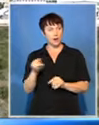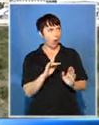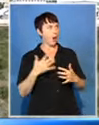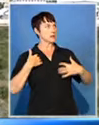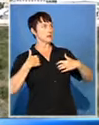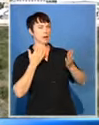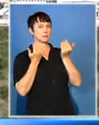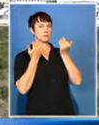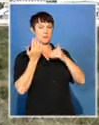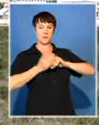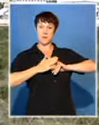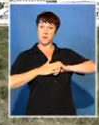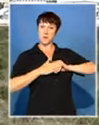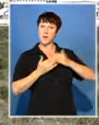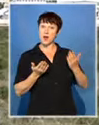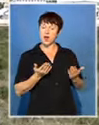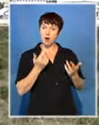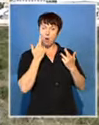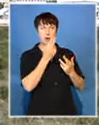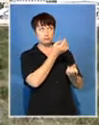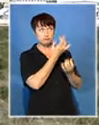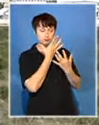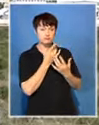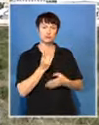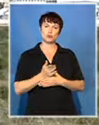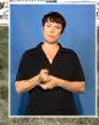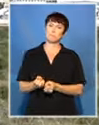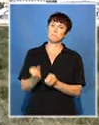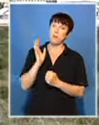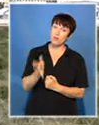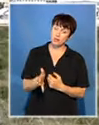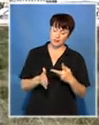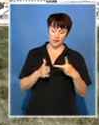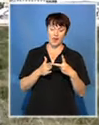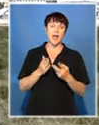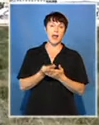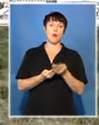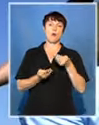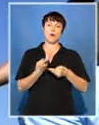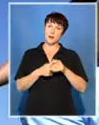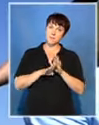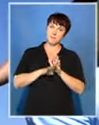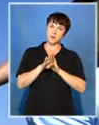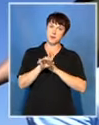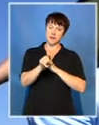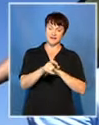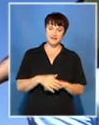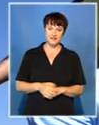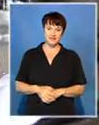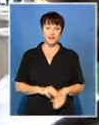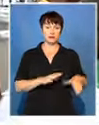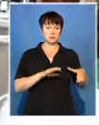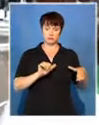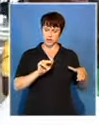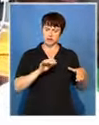growing. They are hoping to hear more plans on creation of employment and the boosting of the economy. And the ruling party says